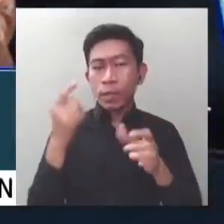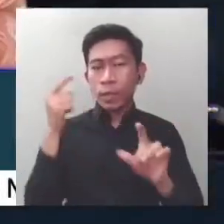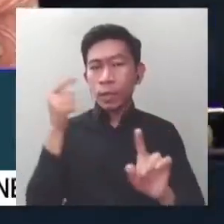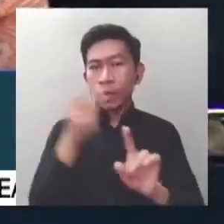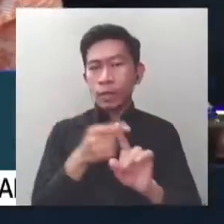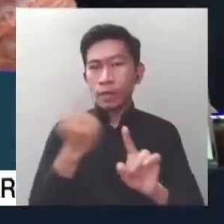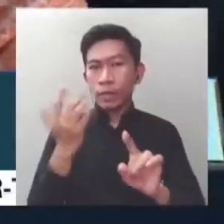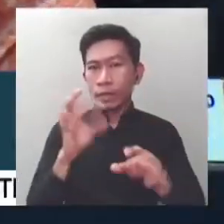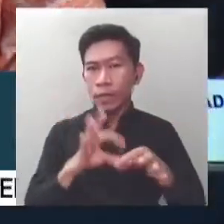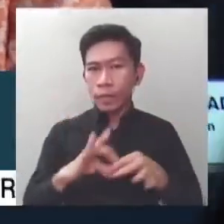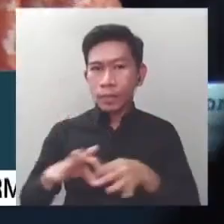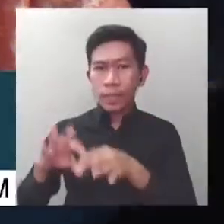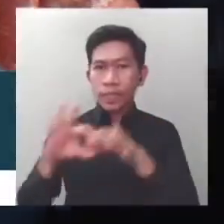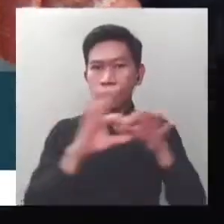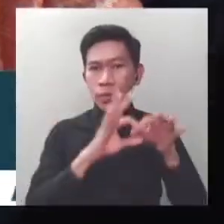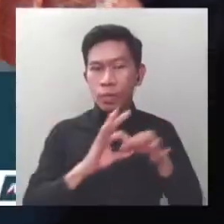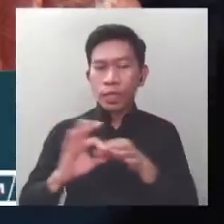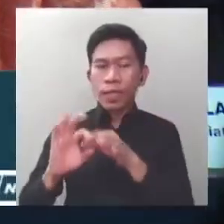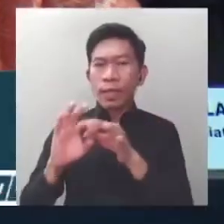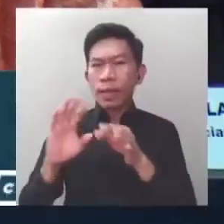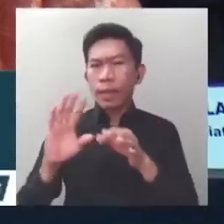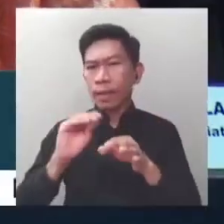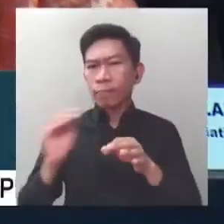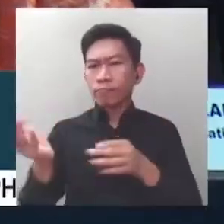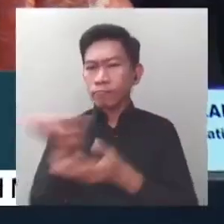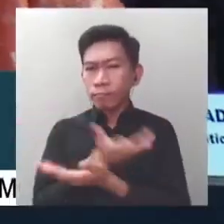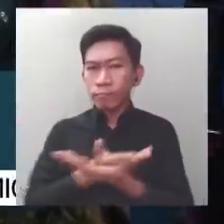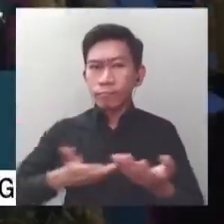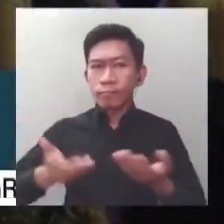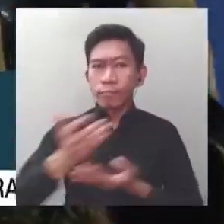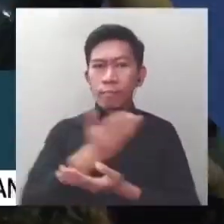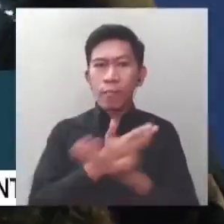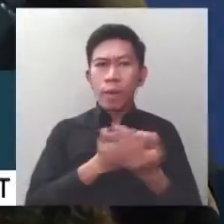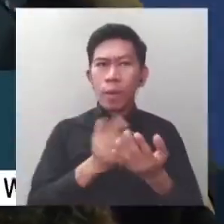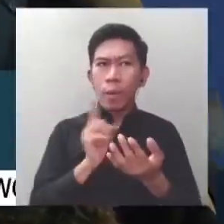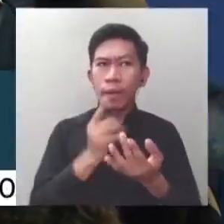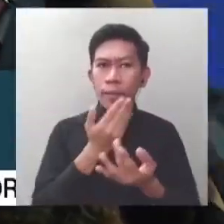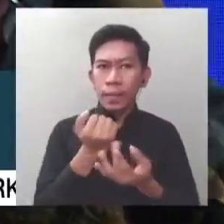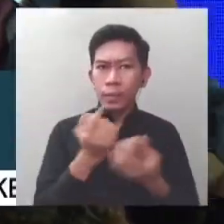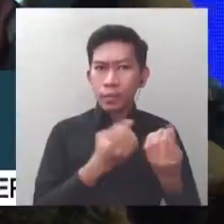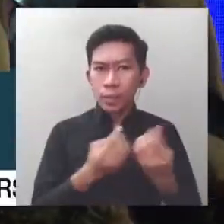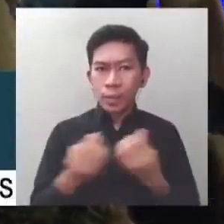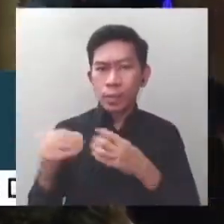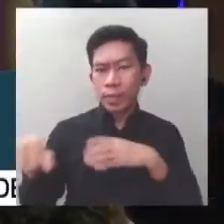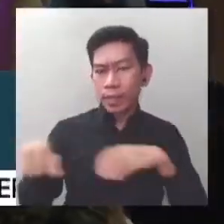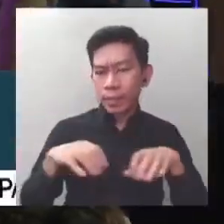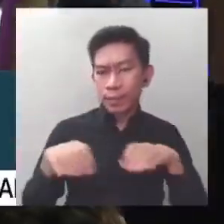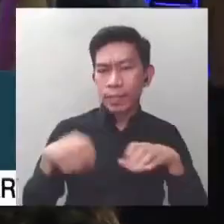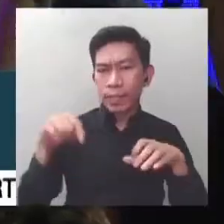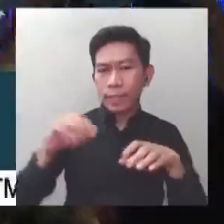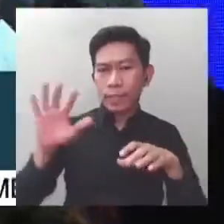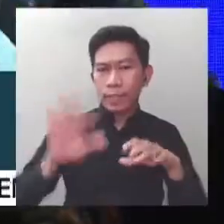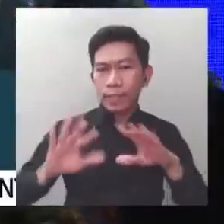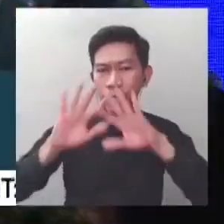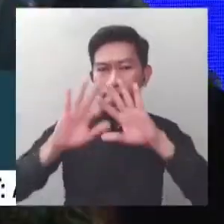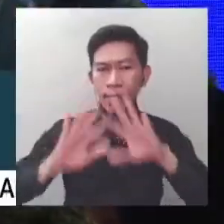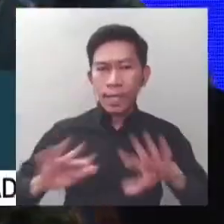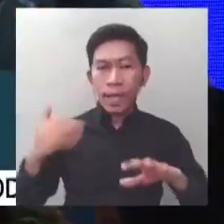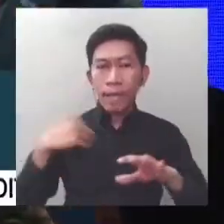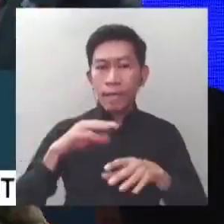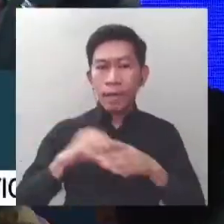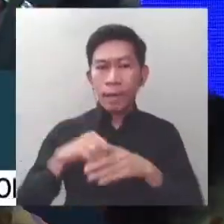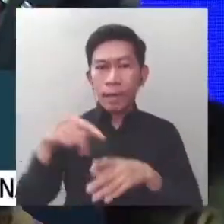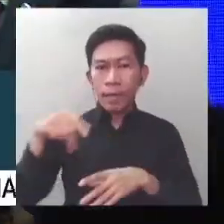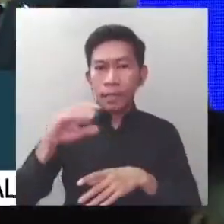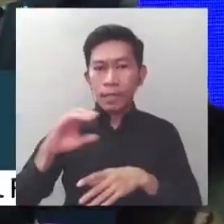and sharing of best practices in management in the region. The other signatories were the PCCI, the Singapore International